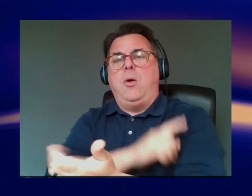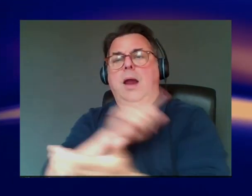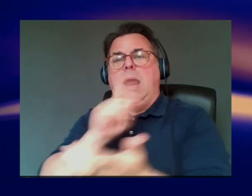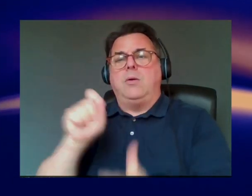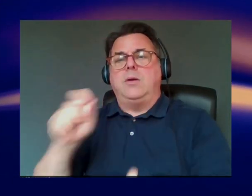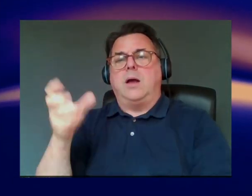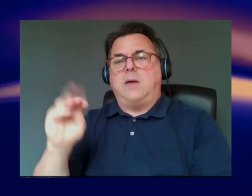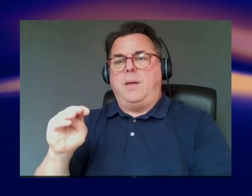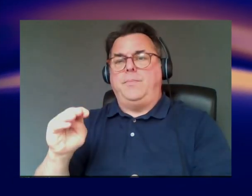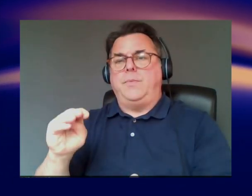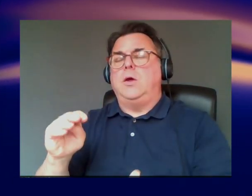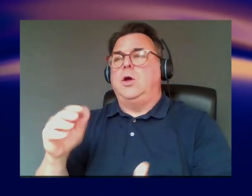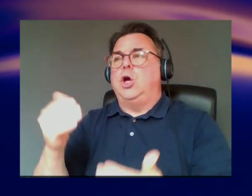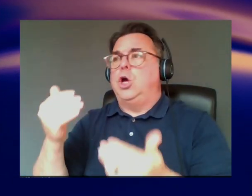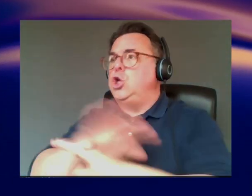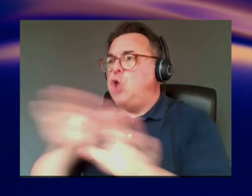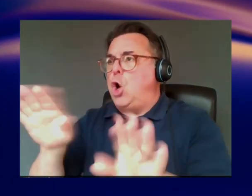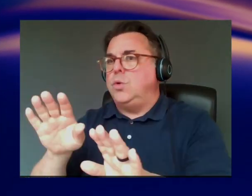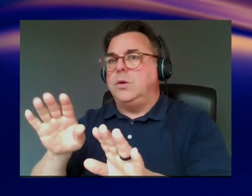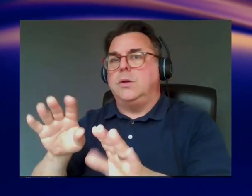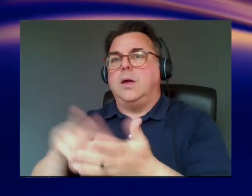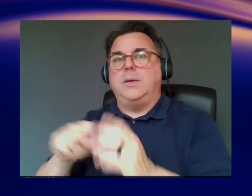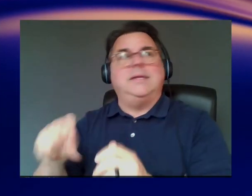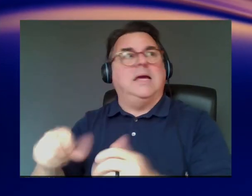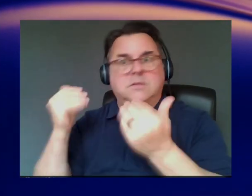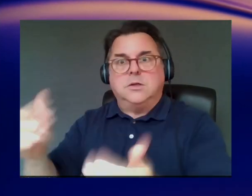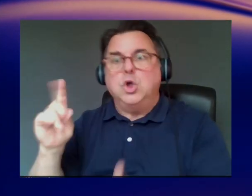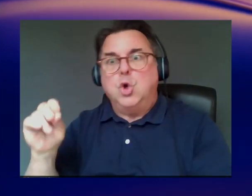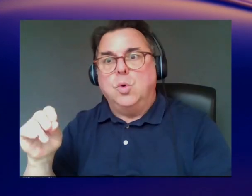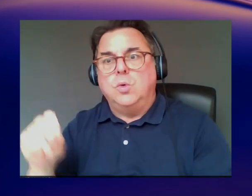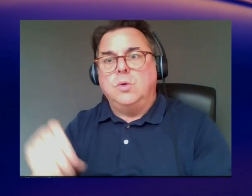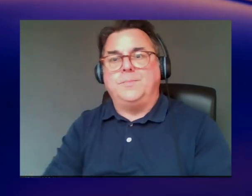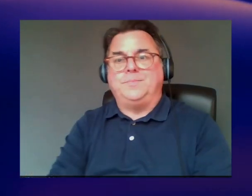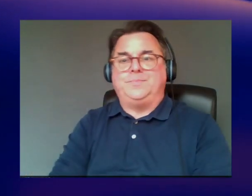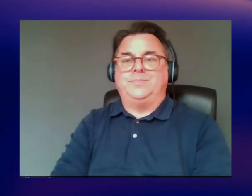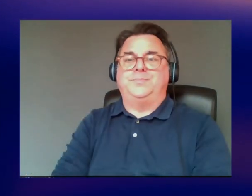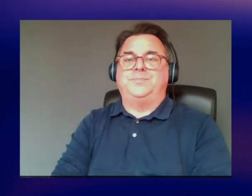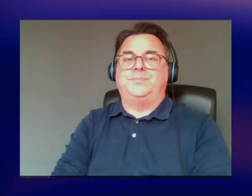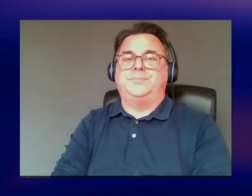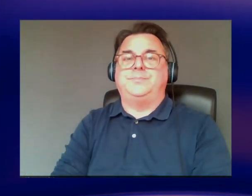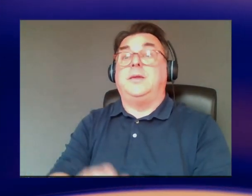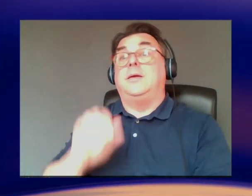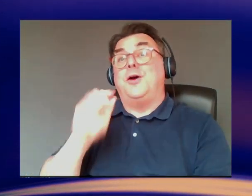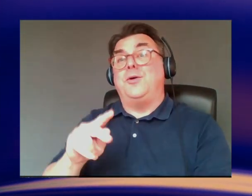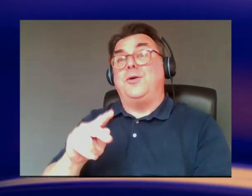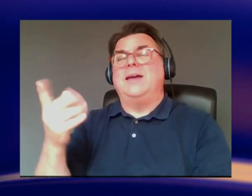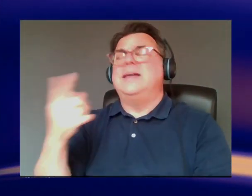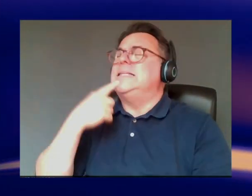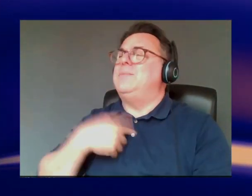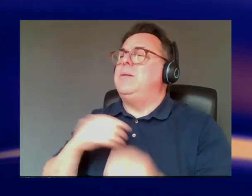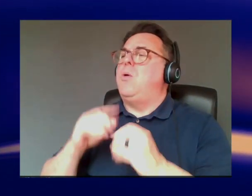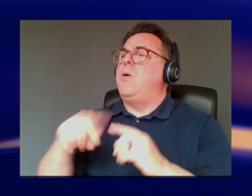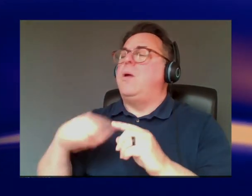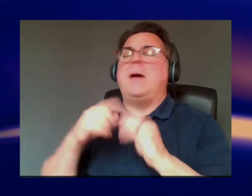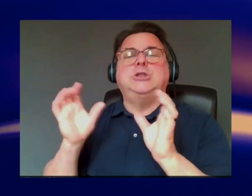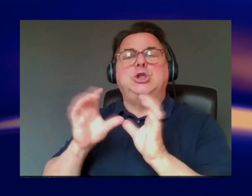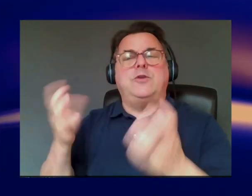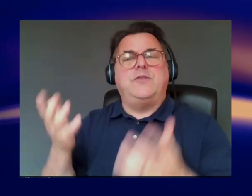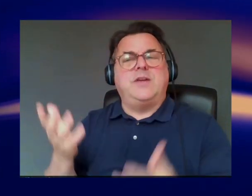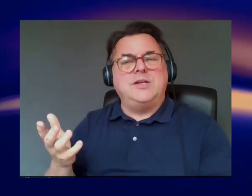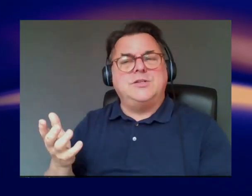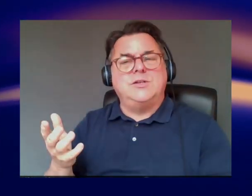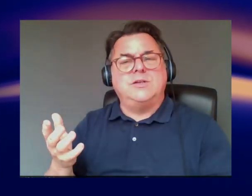talk about those tomorrow. Oh, Oh. wow. I guess you're gonna have to Leaving just tune people in hanging. tomorrow. Yeah. Yeah. You are Come back tomorrow to learn more about those 2 episodes.